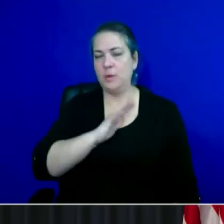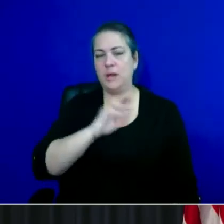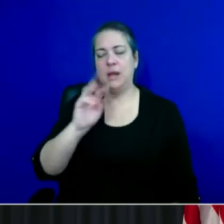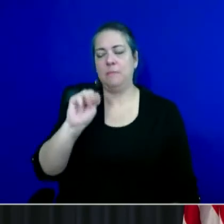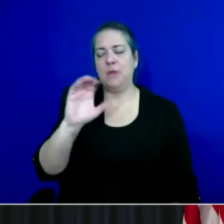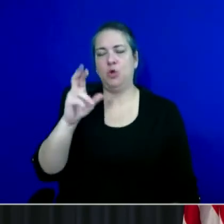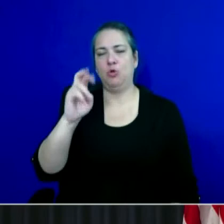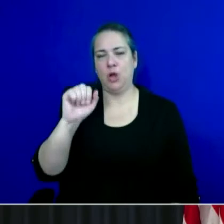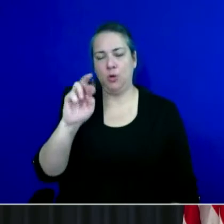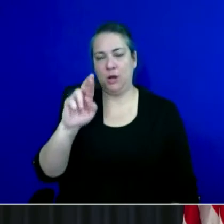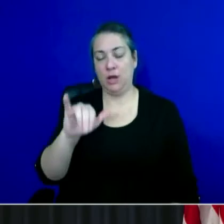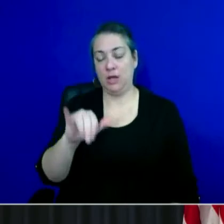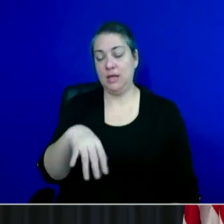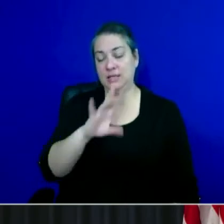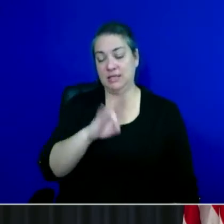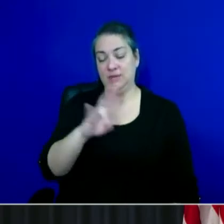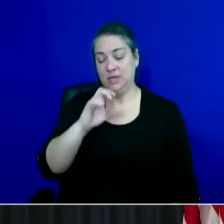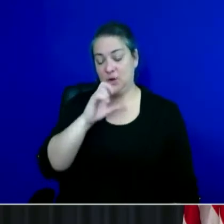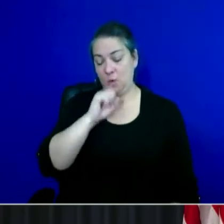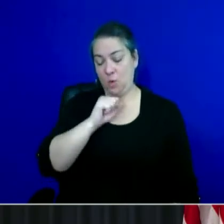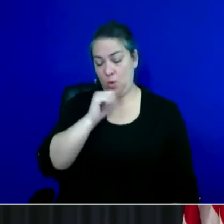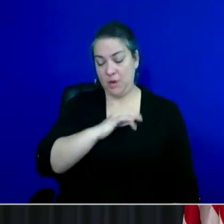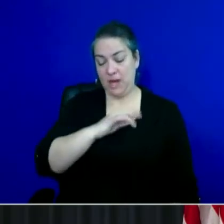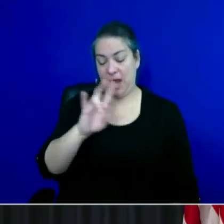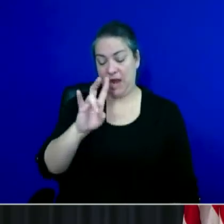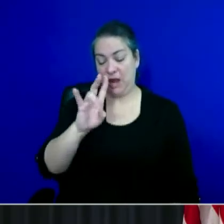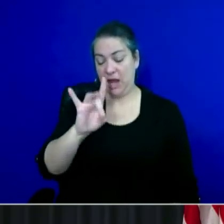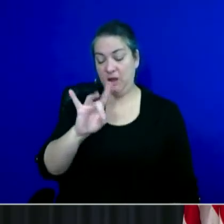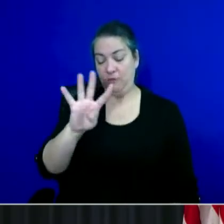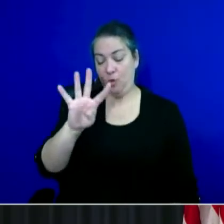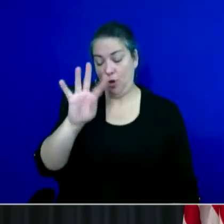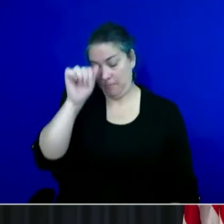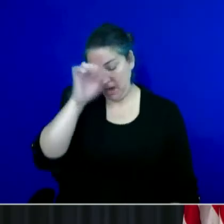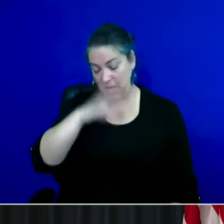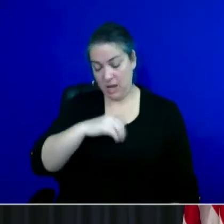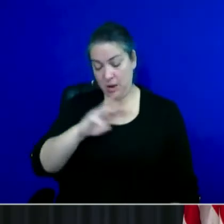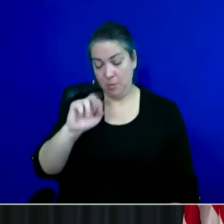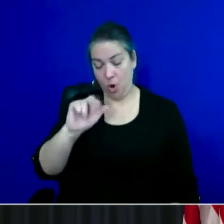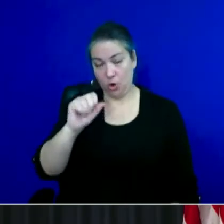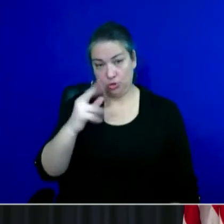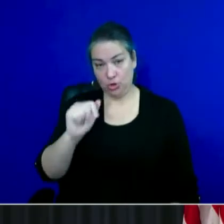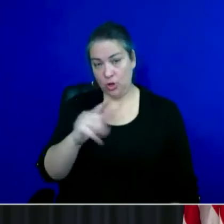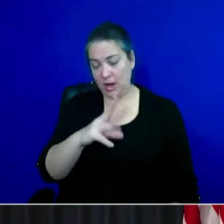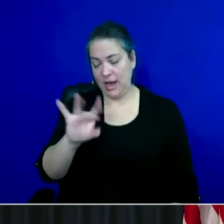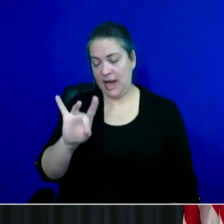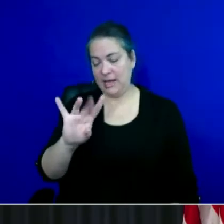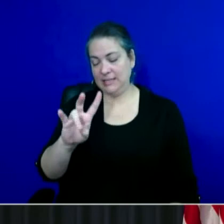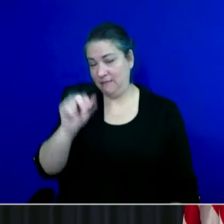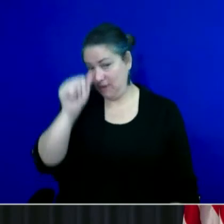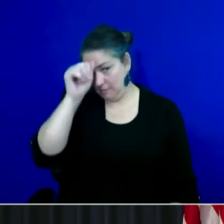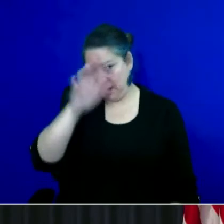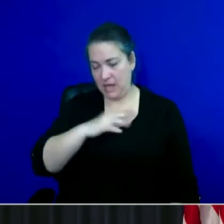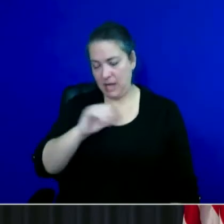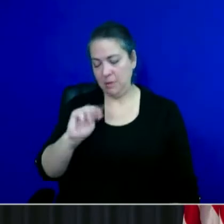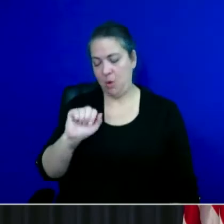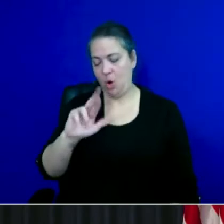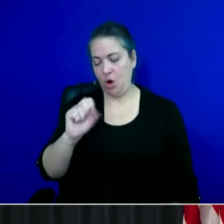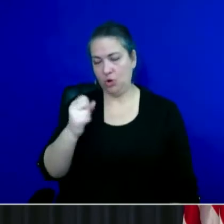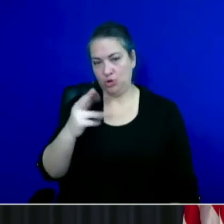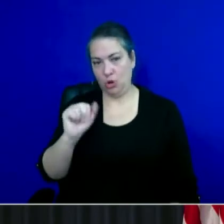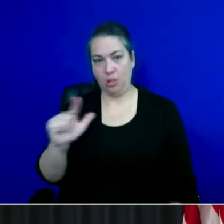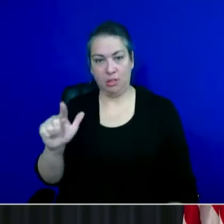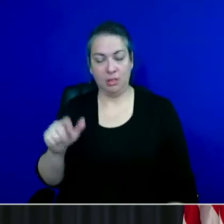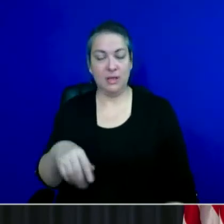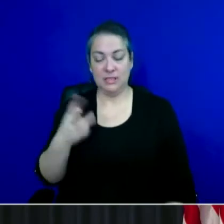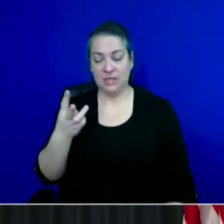77-year-old woman, an 84-year-old man in Marshall, along with an 87-year-old man in Marshall, 64-year-old